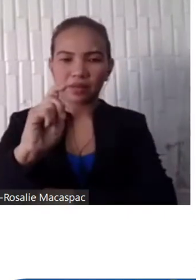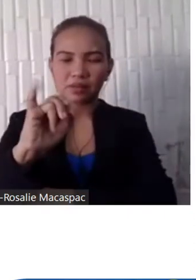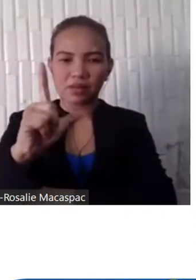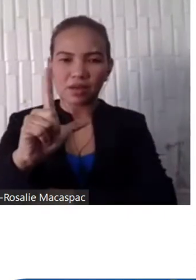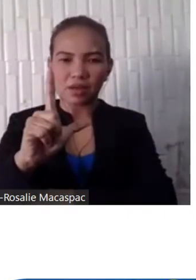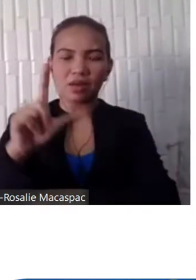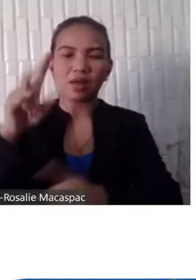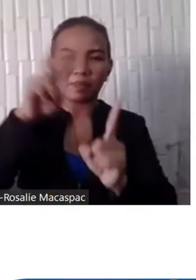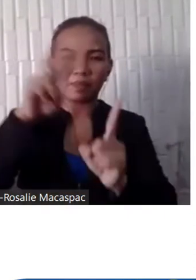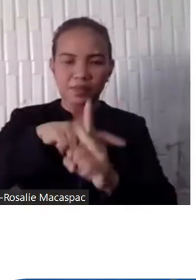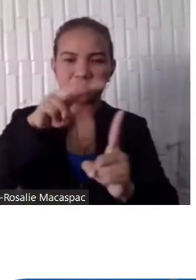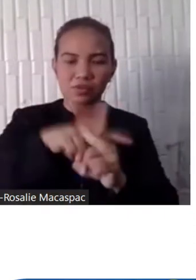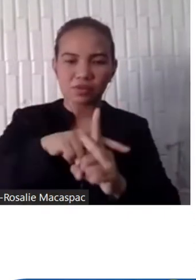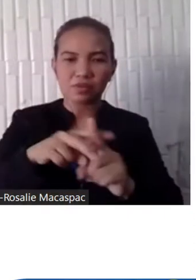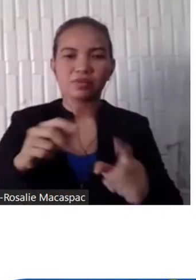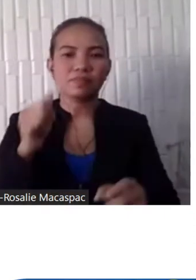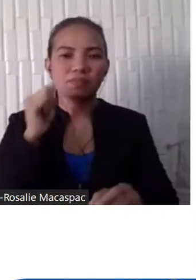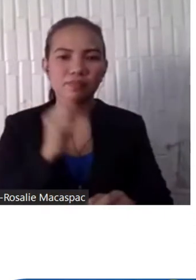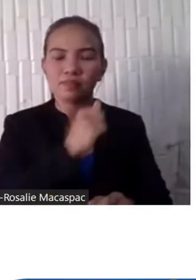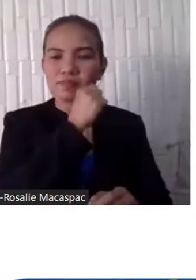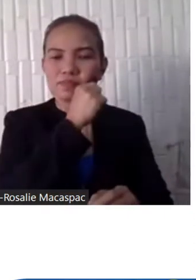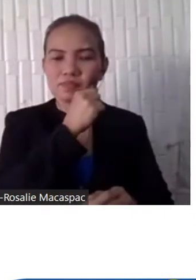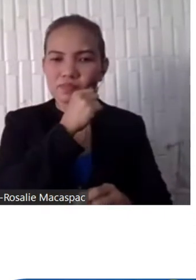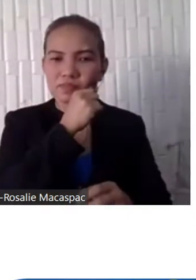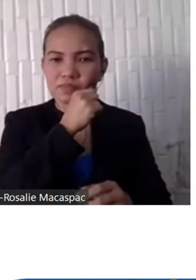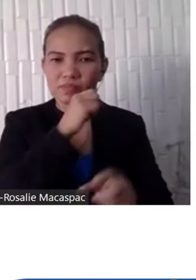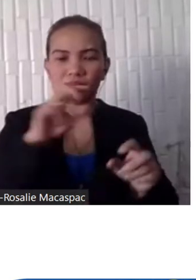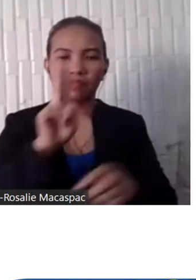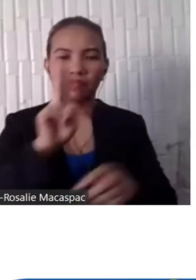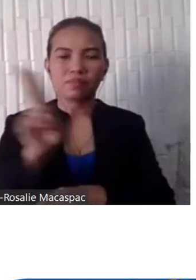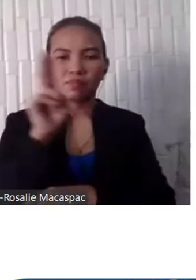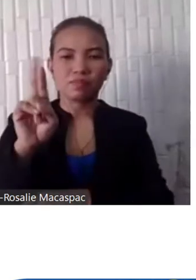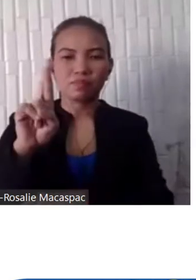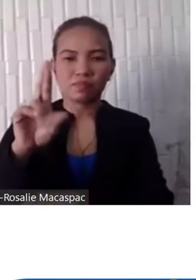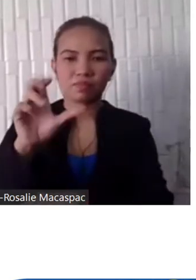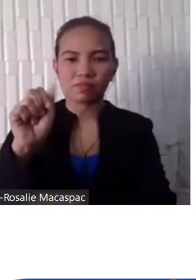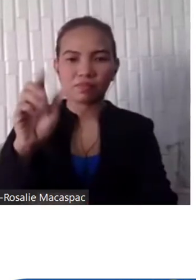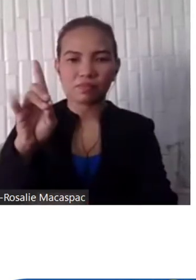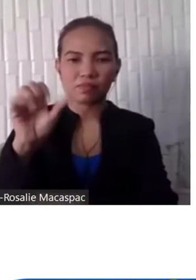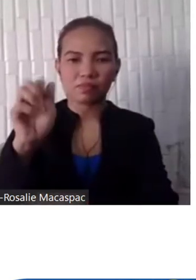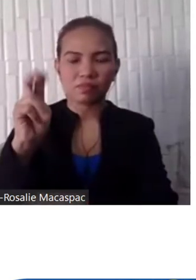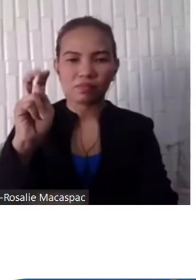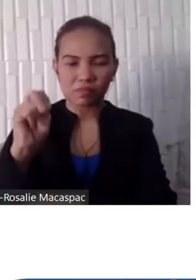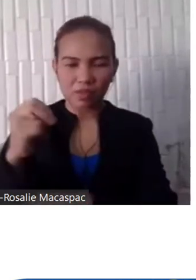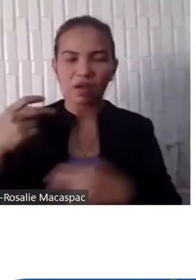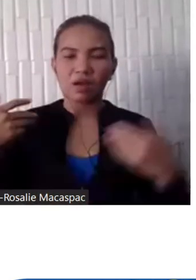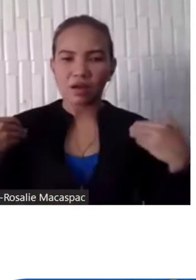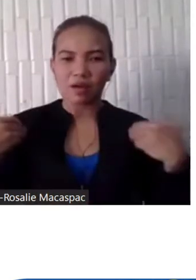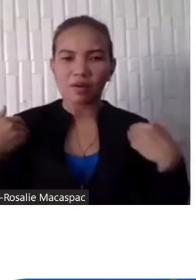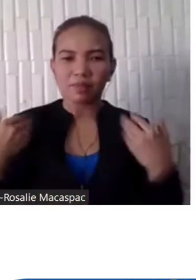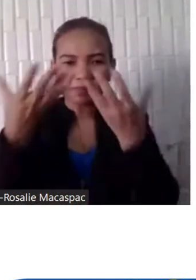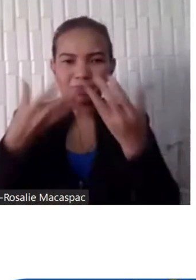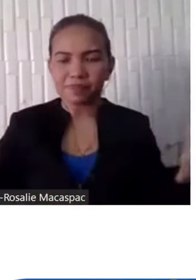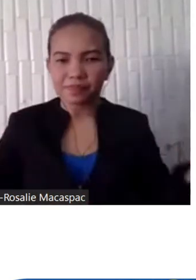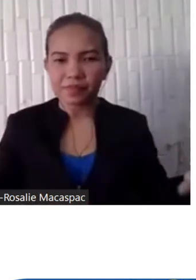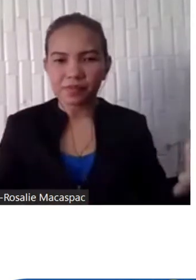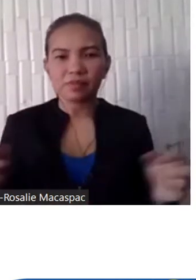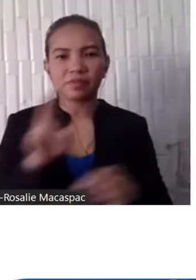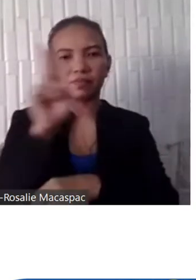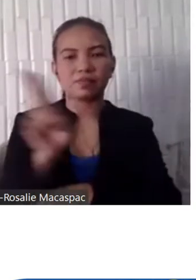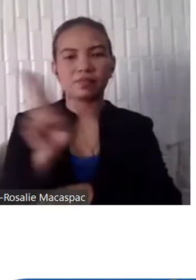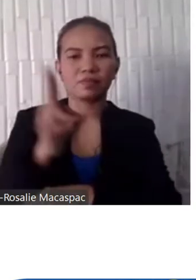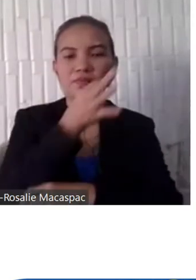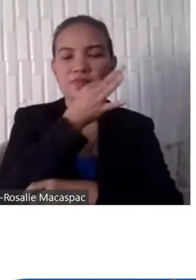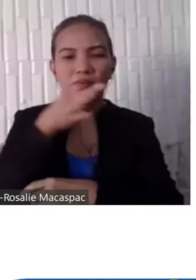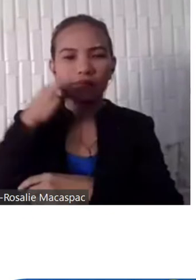sa agriculture, gamit ang radiation, we have formulated a solution na nagagamit na ngayon ng farmers, lalo